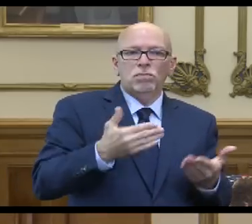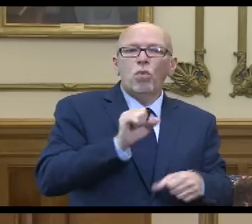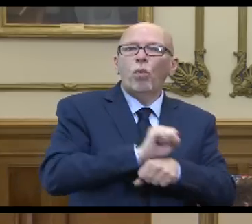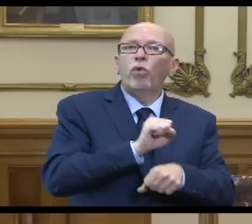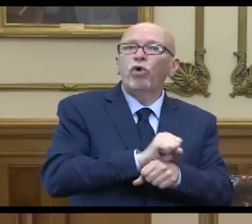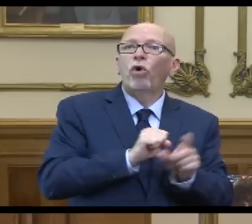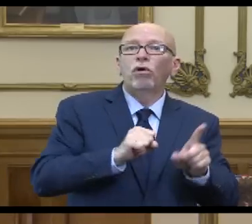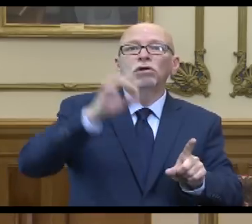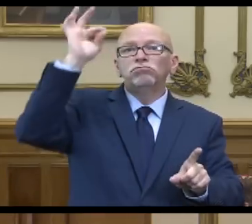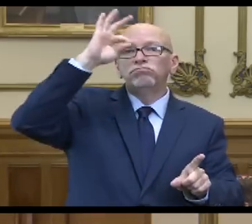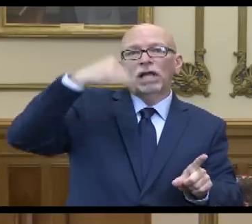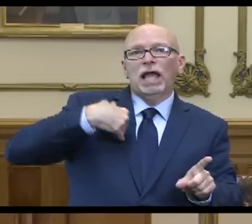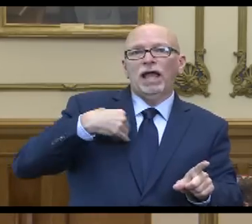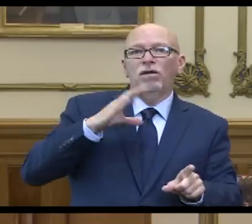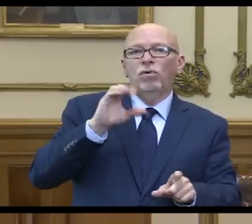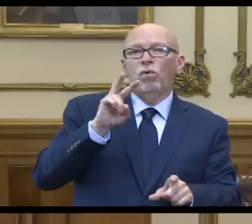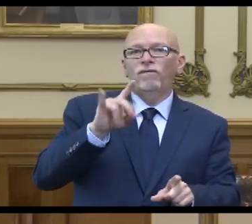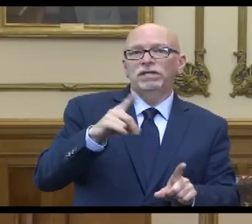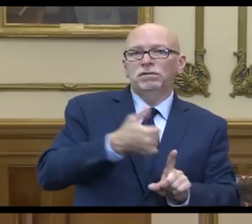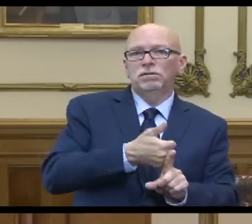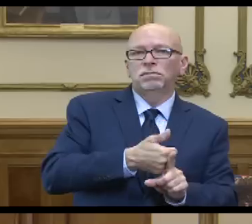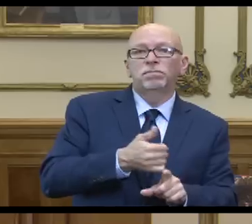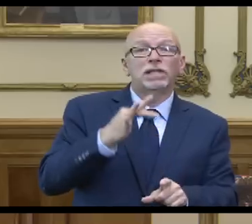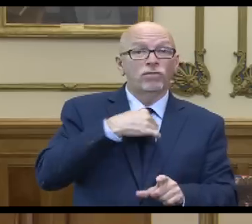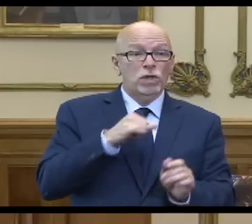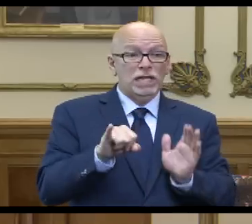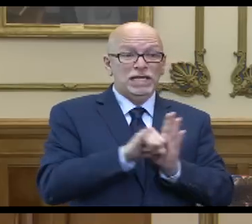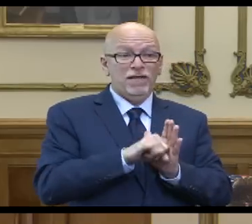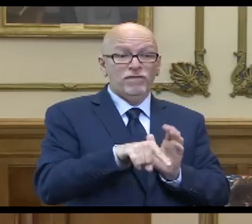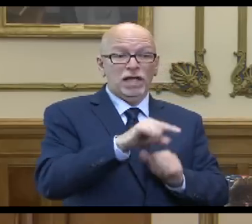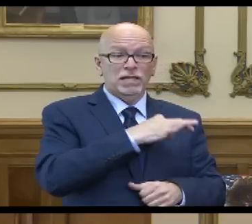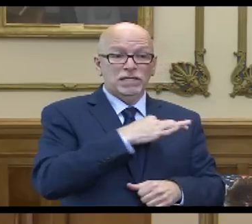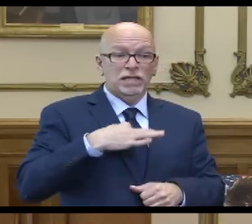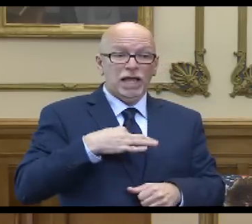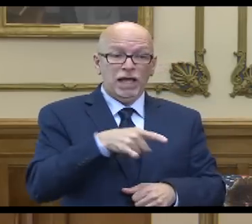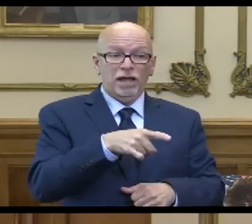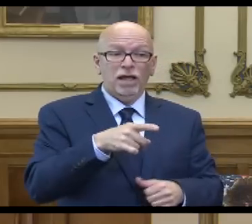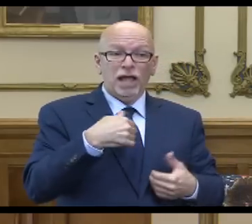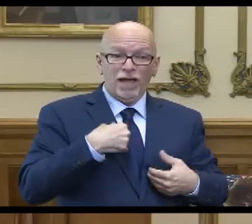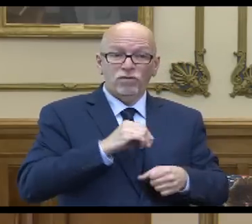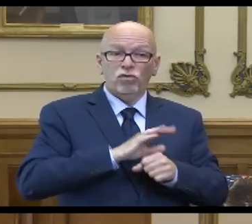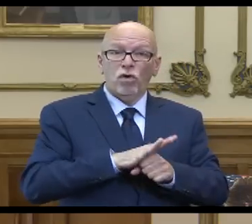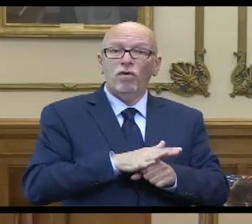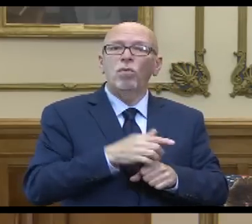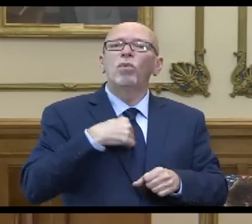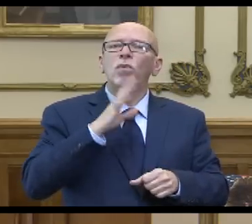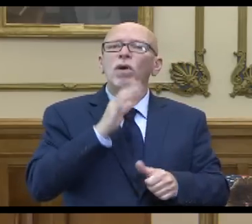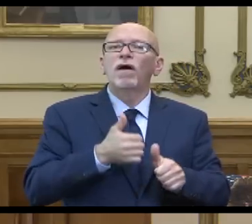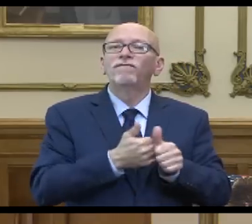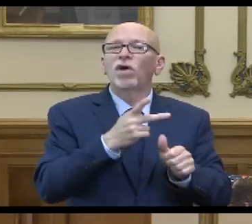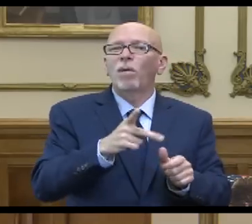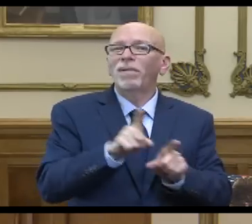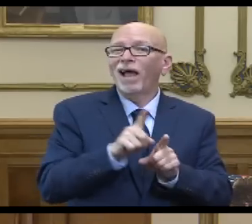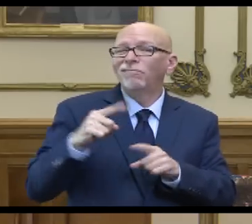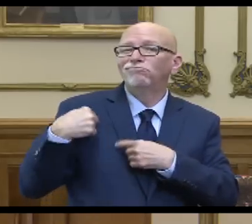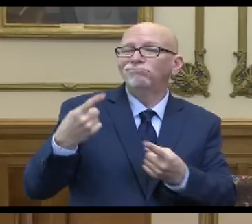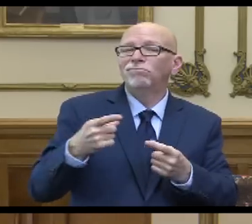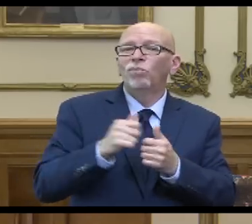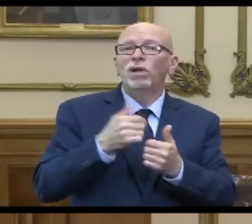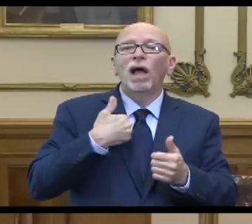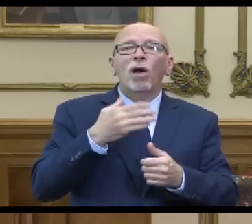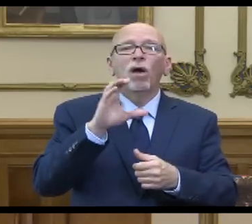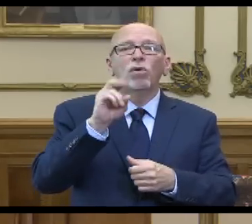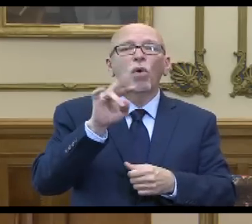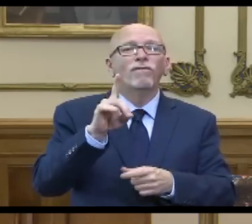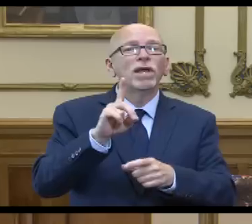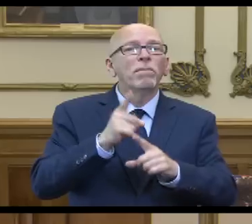working unknowingly with COVID. If we identify a staff in a facility with COVID, then we will follow up as we do now with our COVID plus